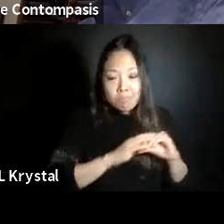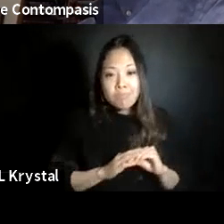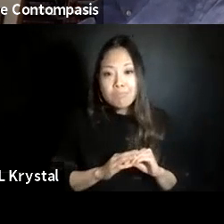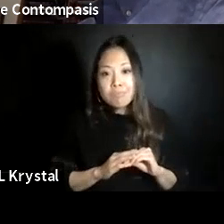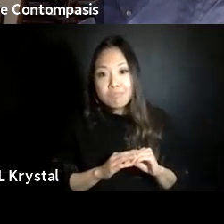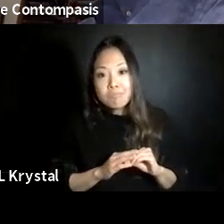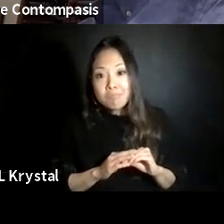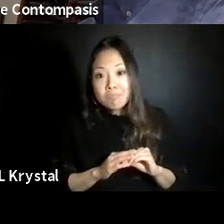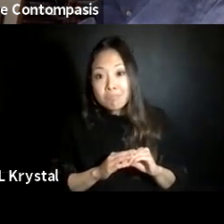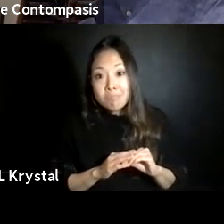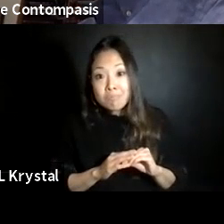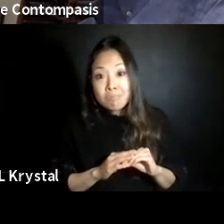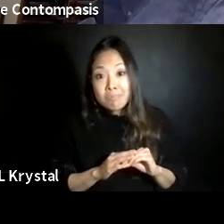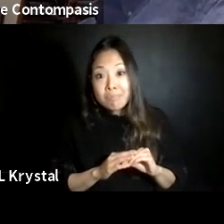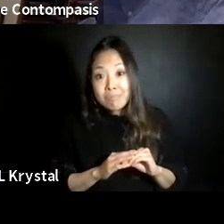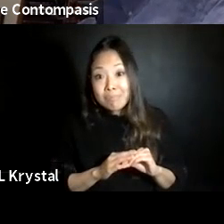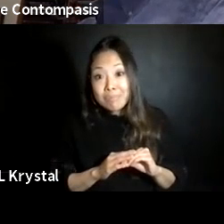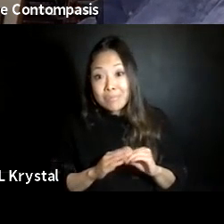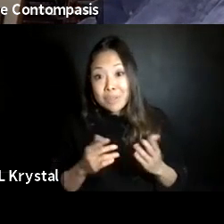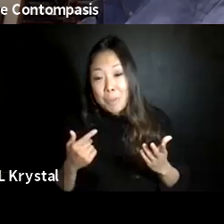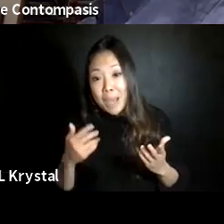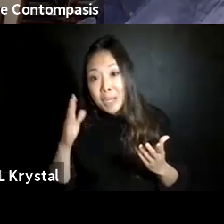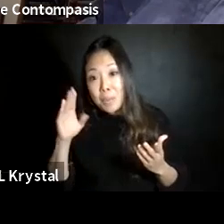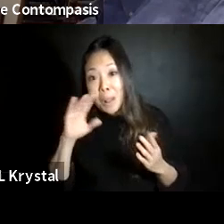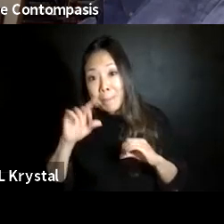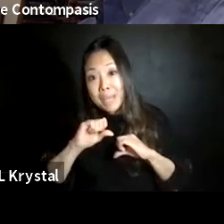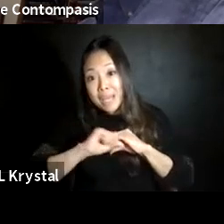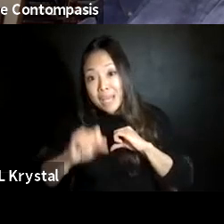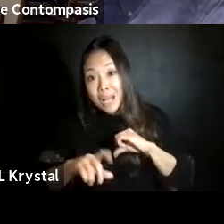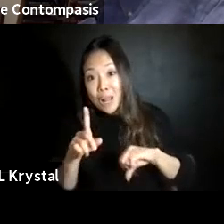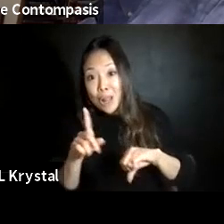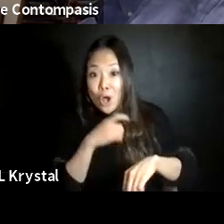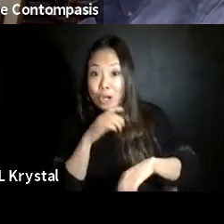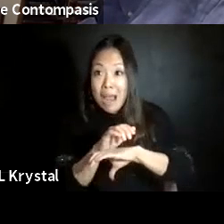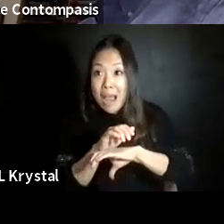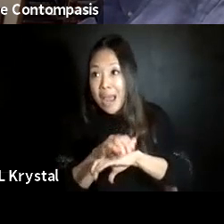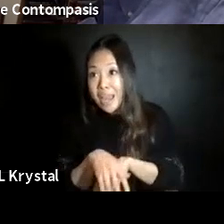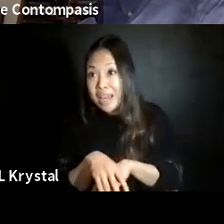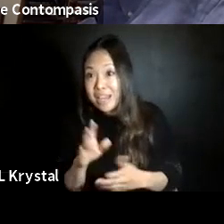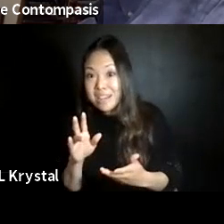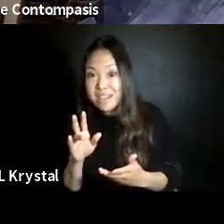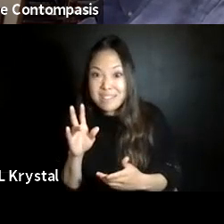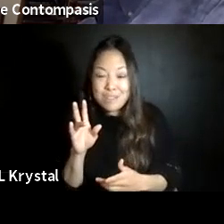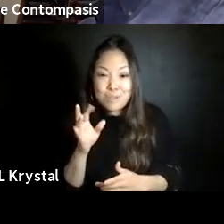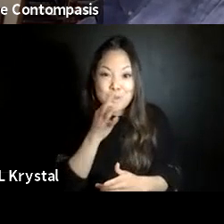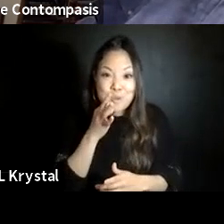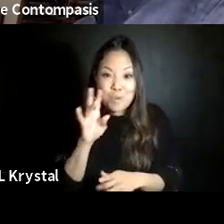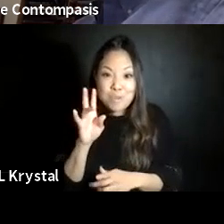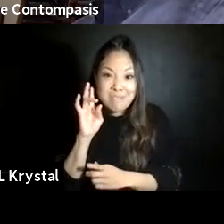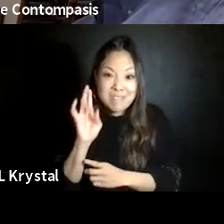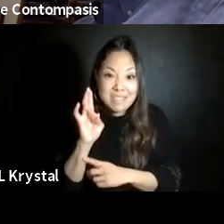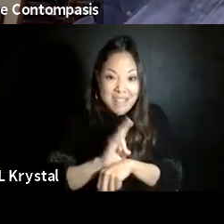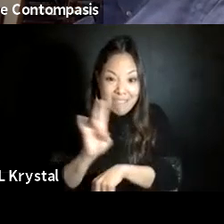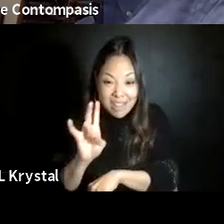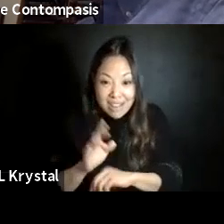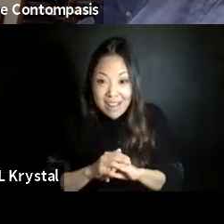but it'll be a long night. You've got, 7 minutes to 7 to do that with what you've just done with me with